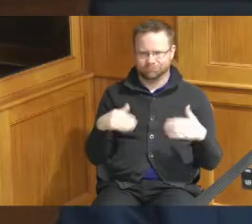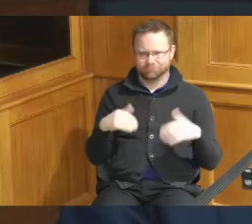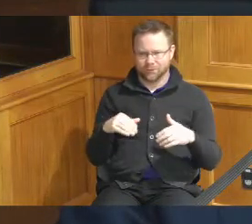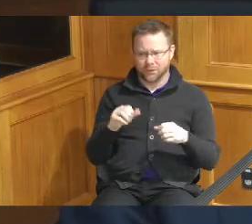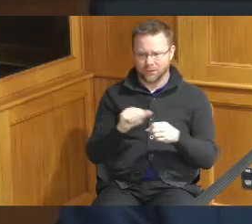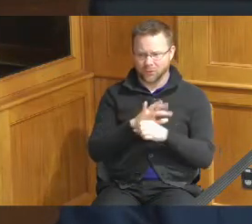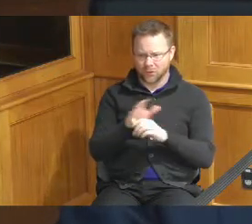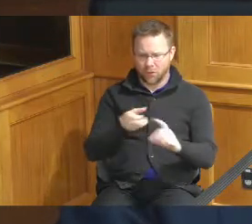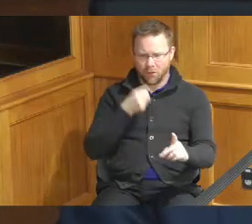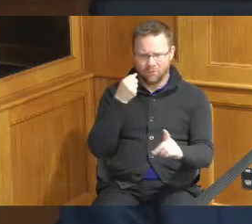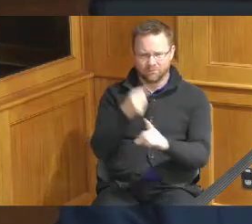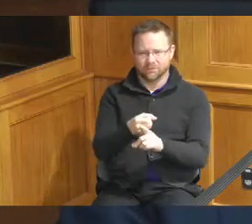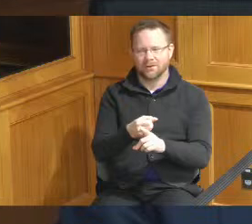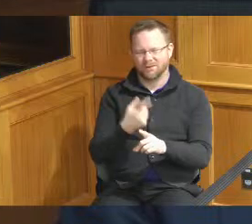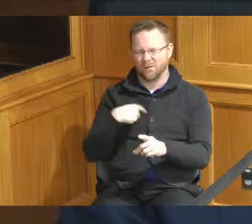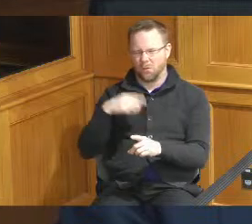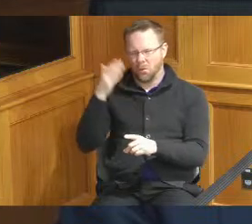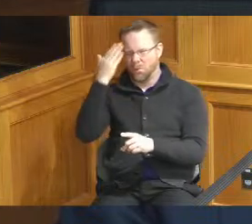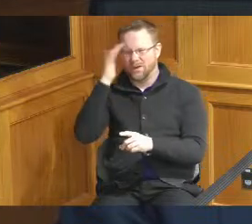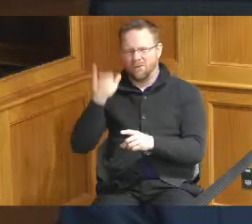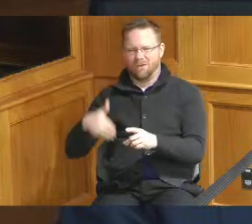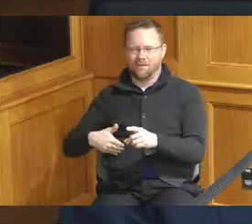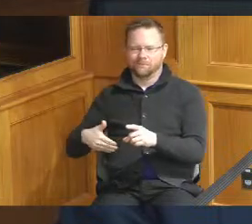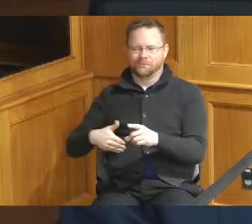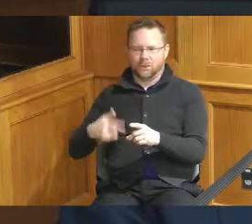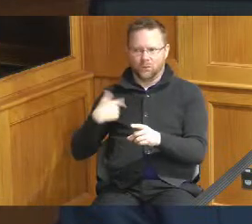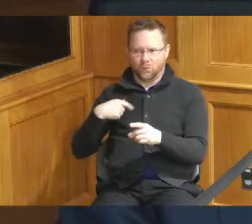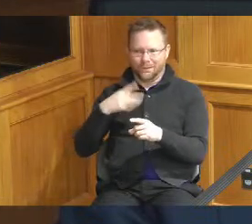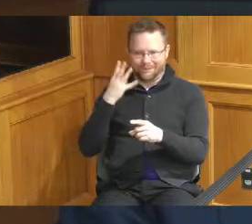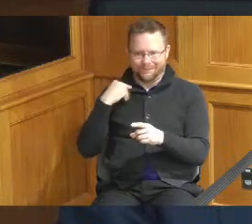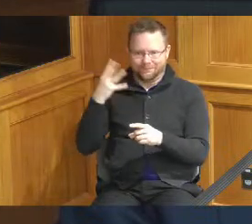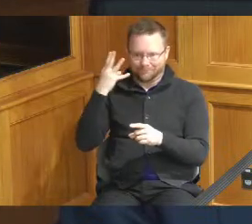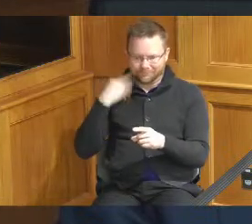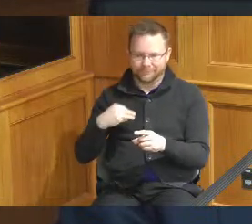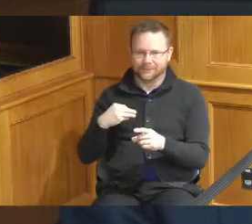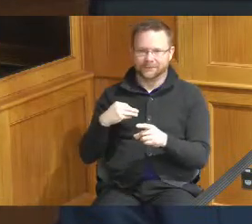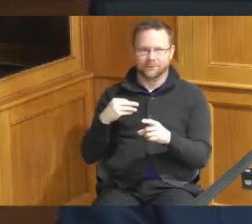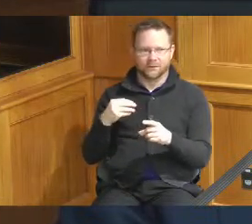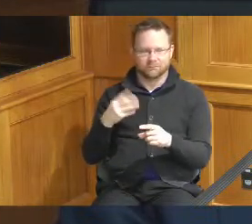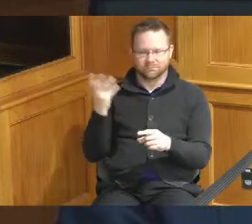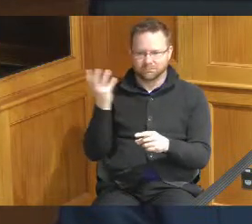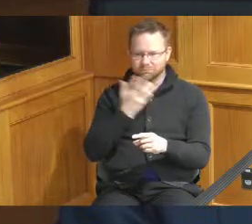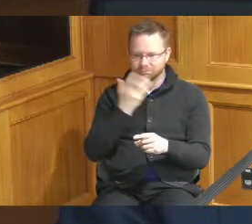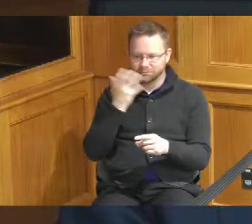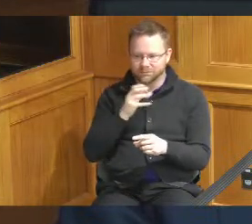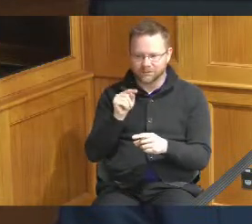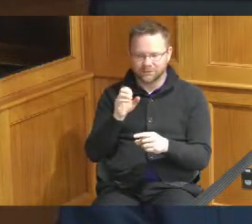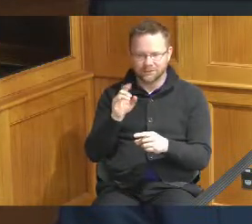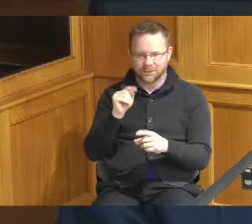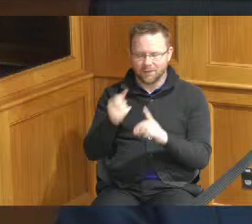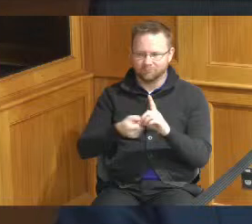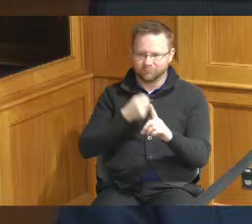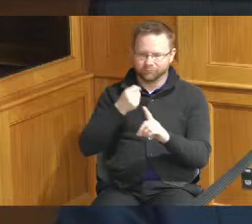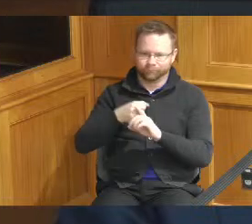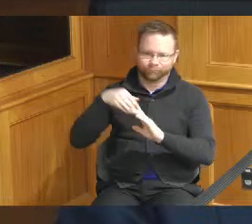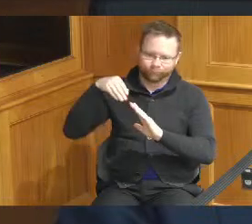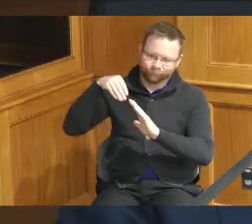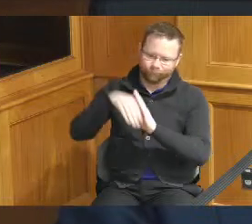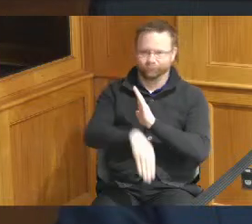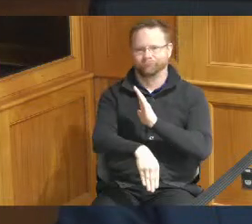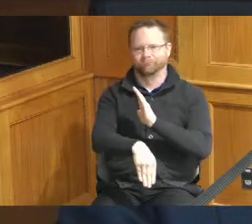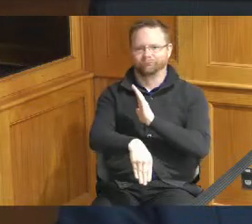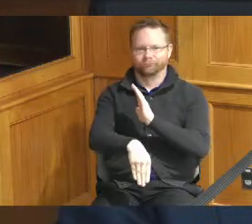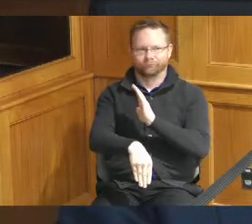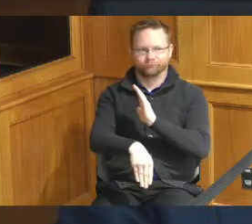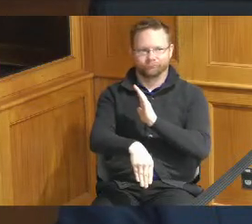COVID did to this, I mean, we all knew it, right? We were all living through this. But man, oh man, did the tot take a hit during that